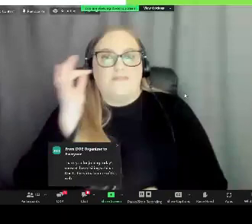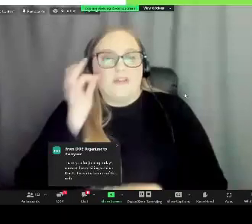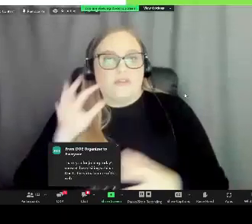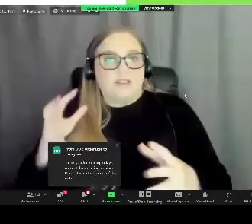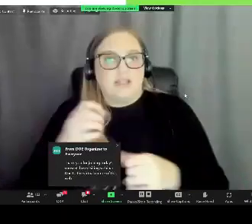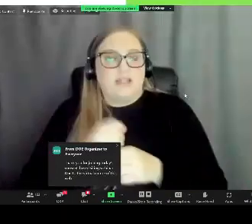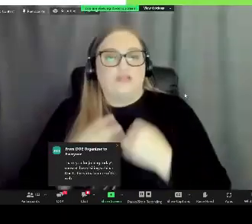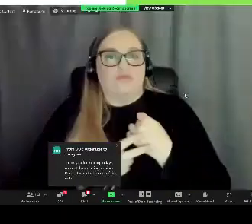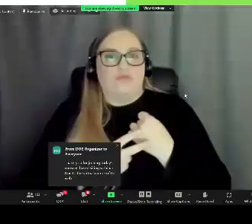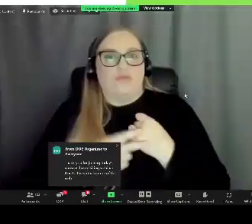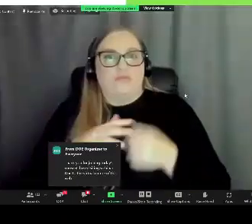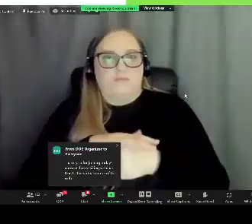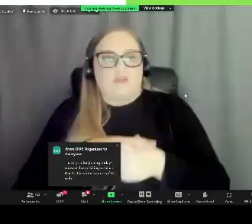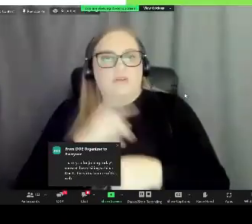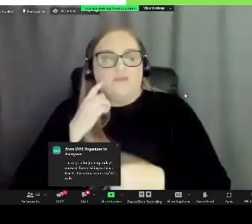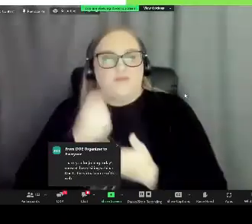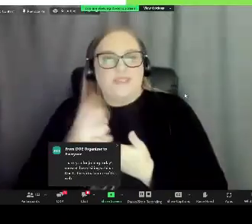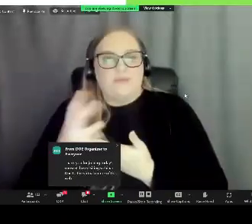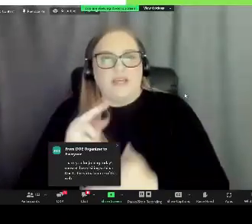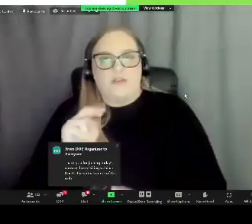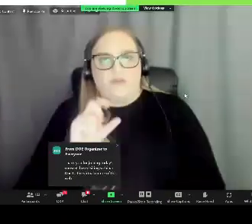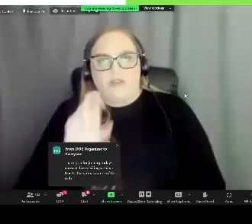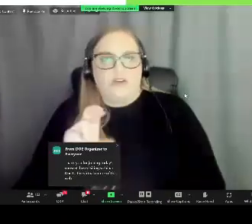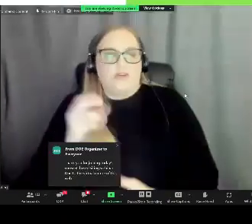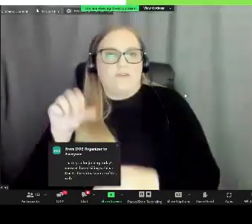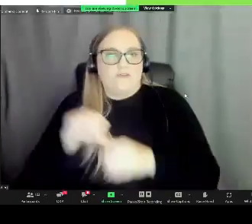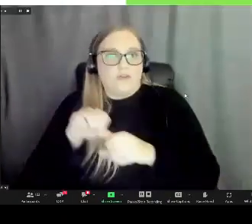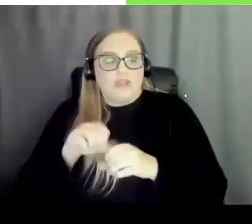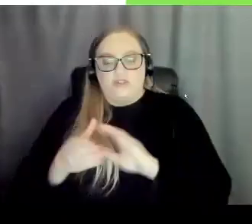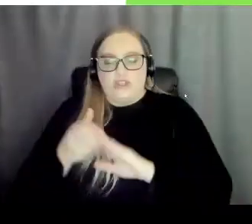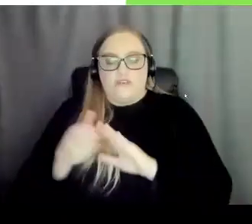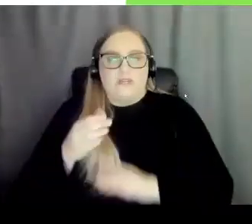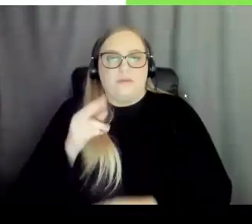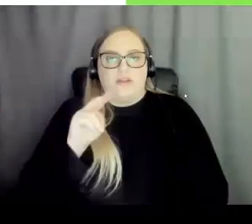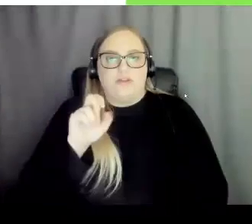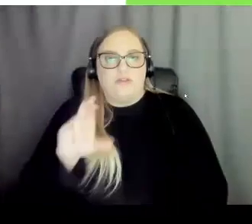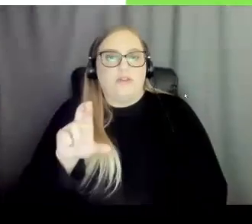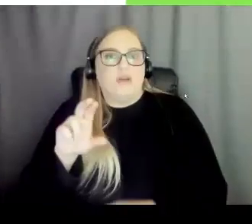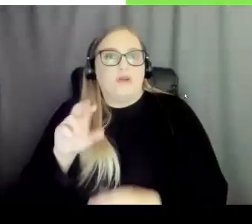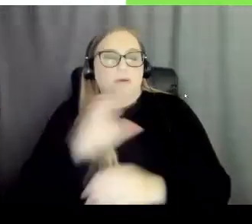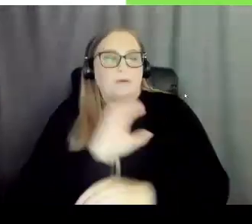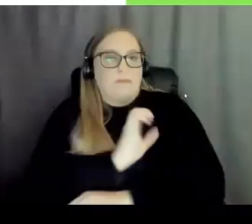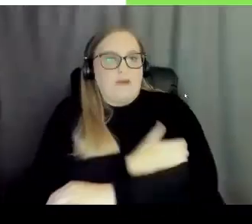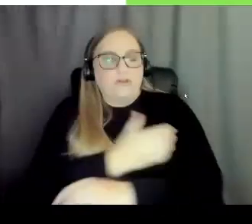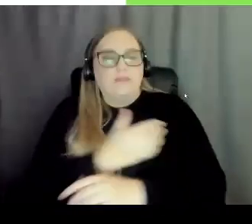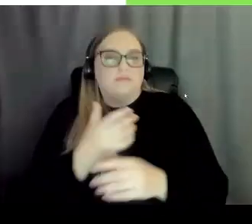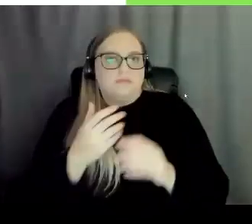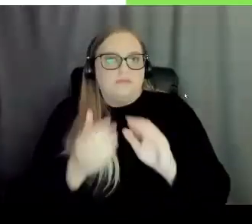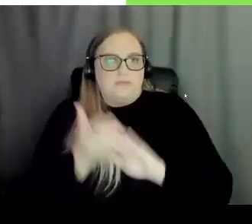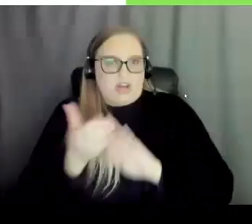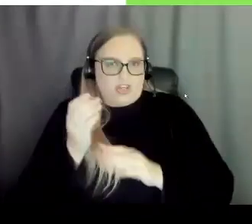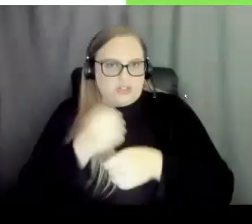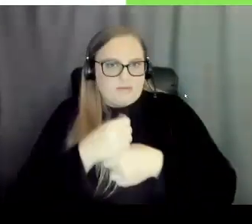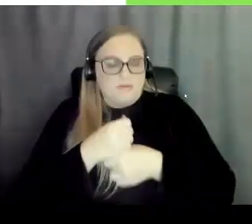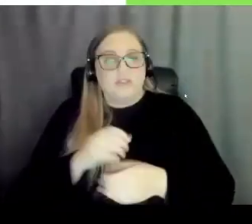storing commercial spent nuclear fuel that was generated by nuclear power production. The communities that we intend